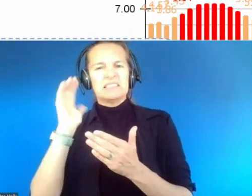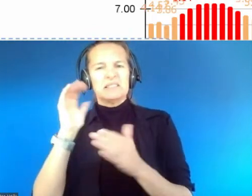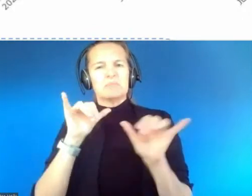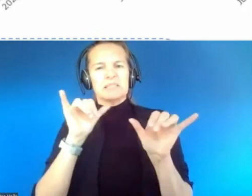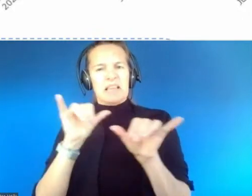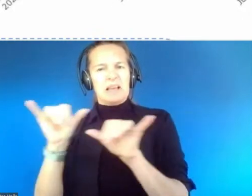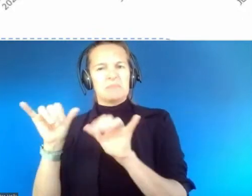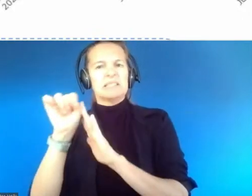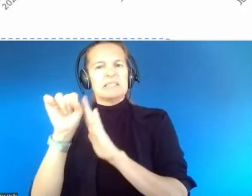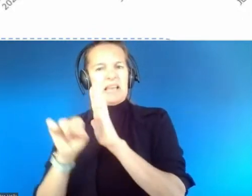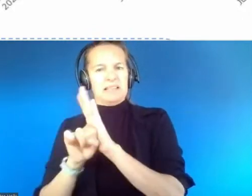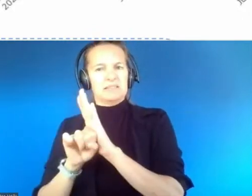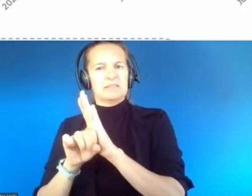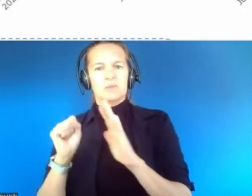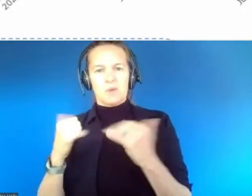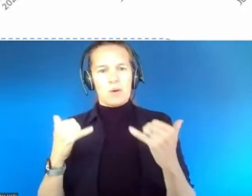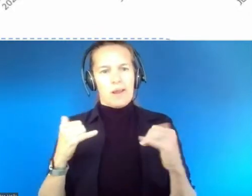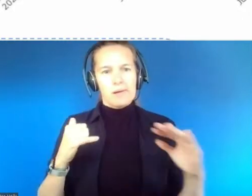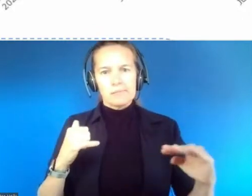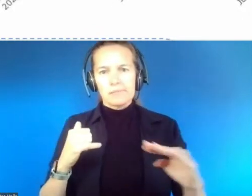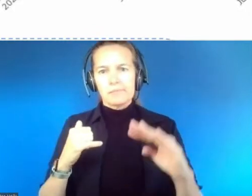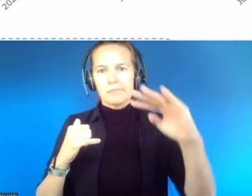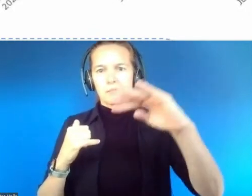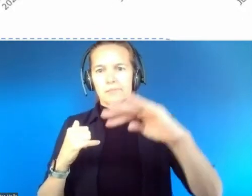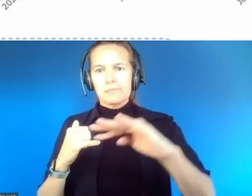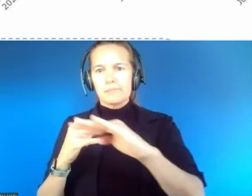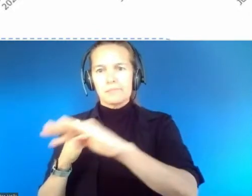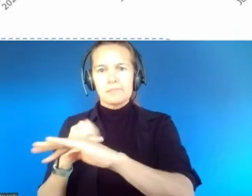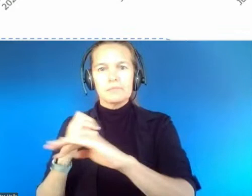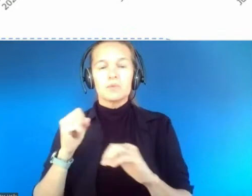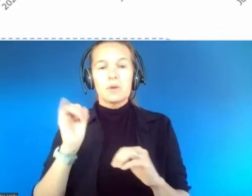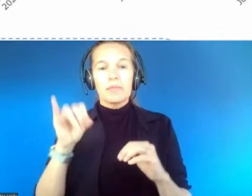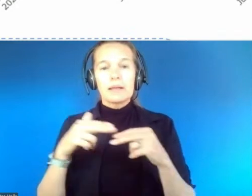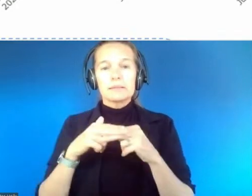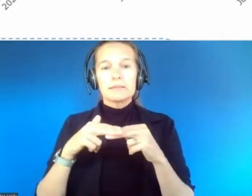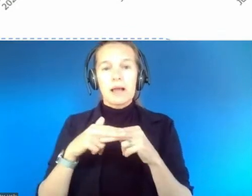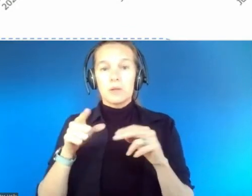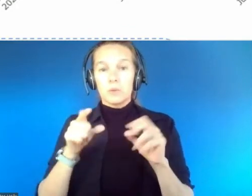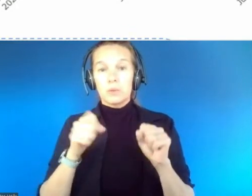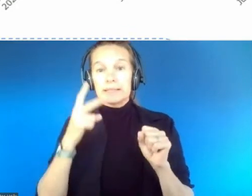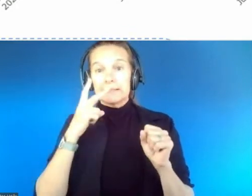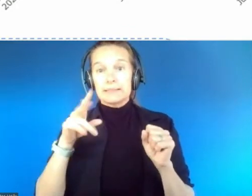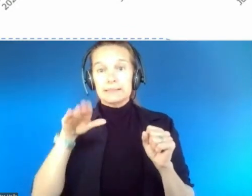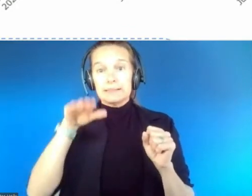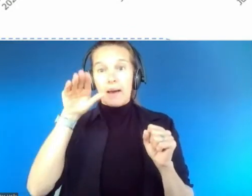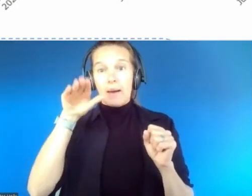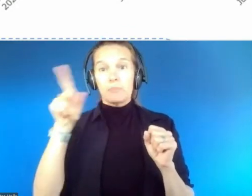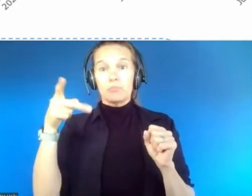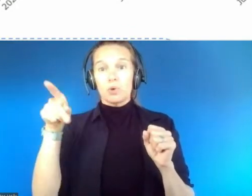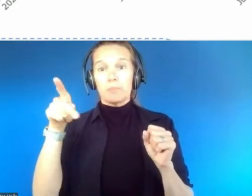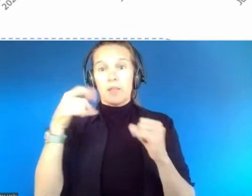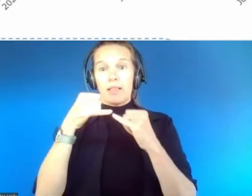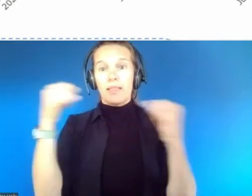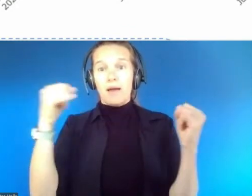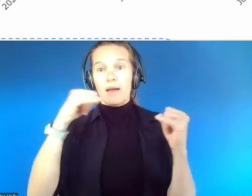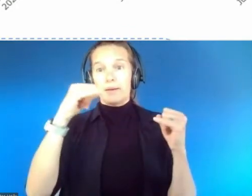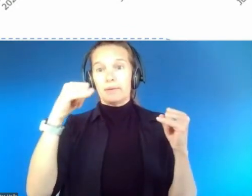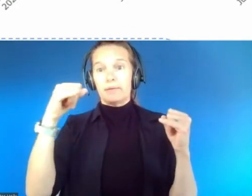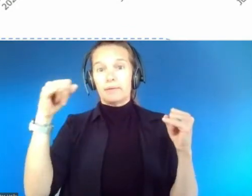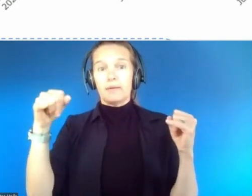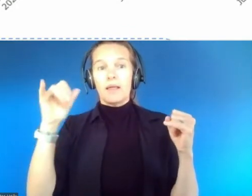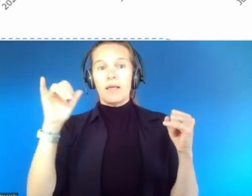trend. So let's take a look at this. On this slide, you can see at the very top, the purple line is the